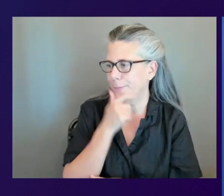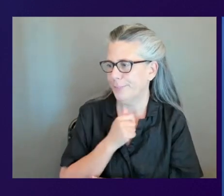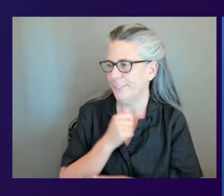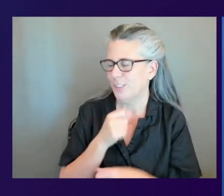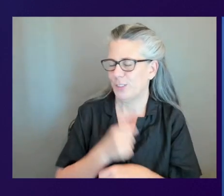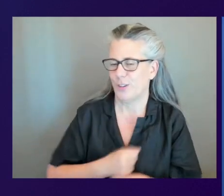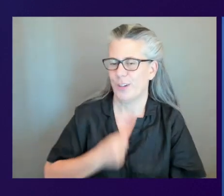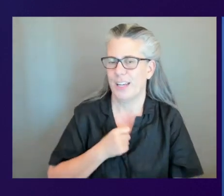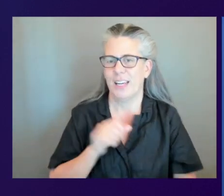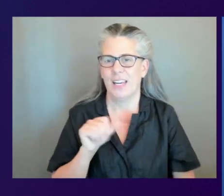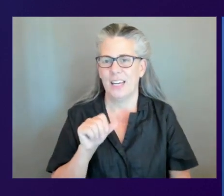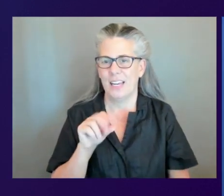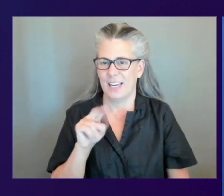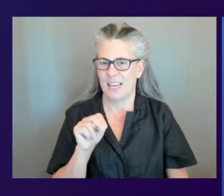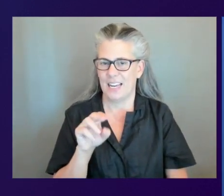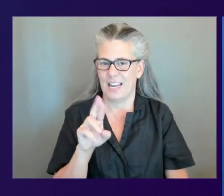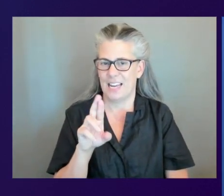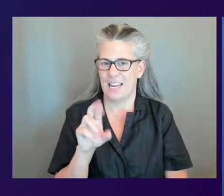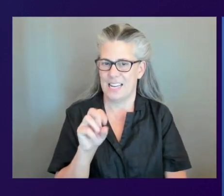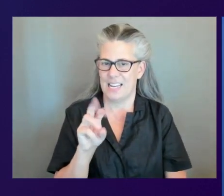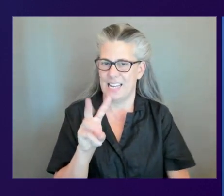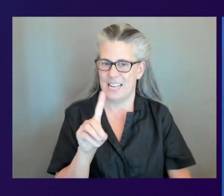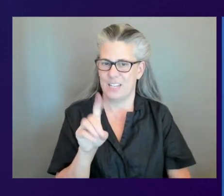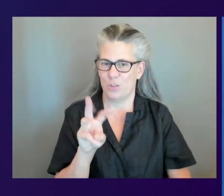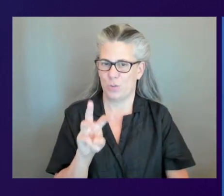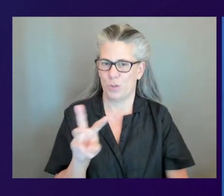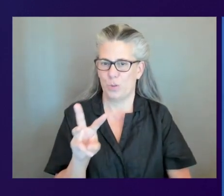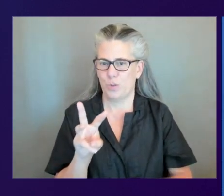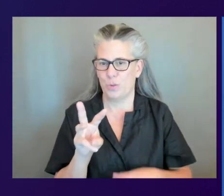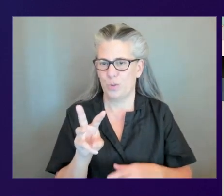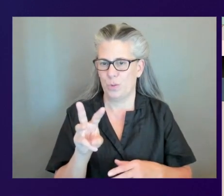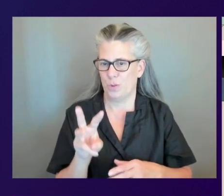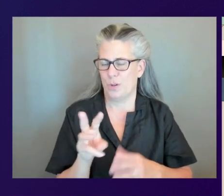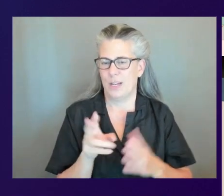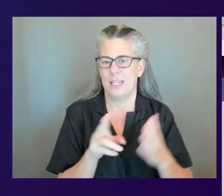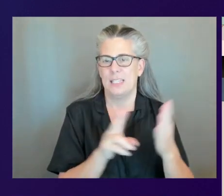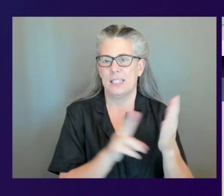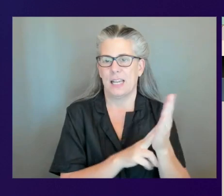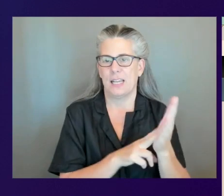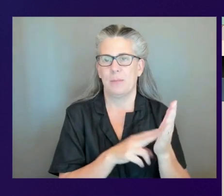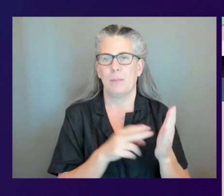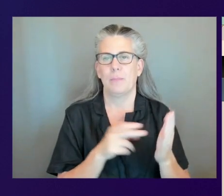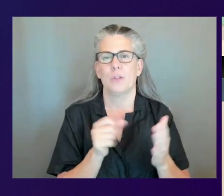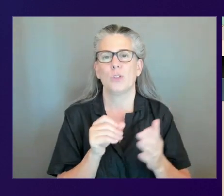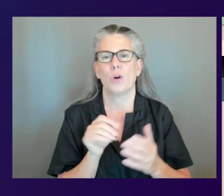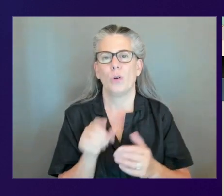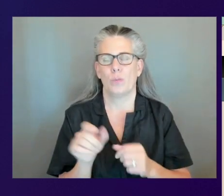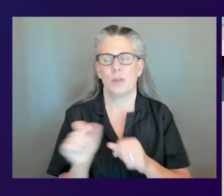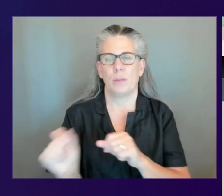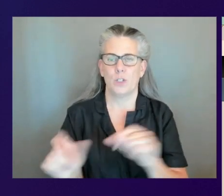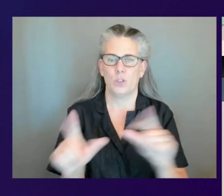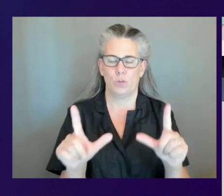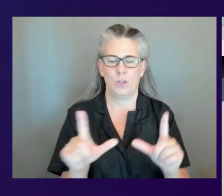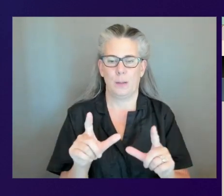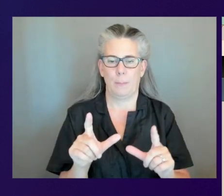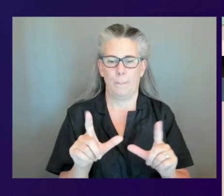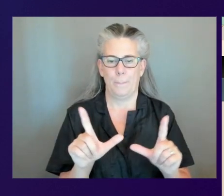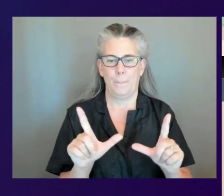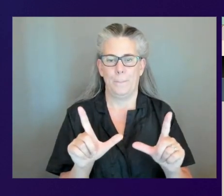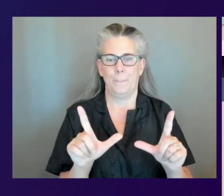Yeah. This pressing matters. All right, so we have my screen being pulled up now.